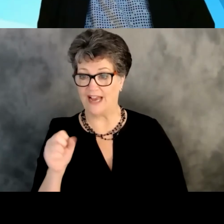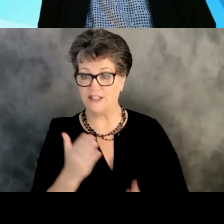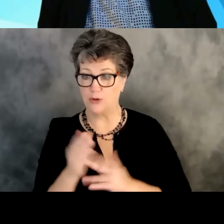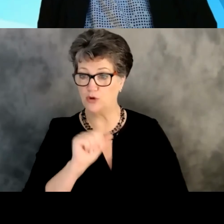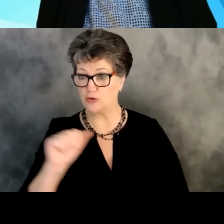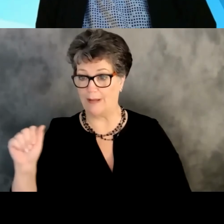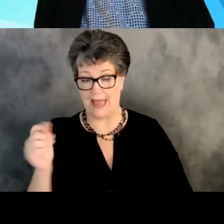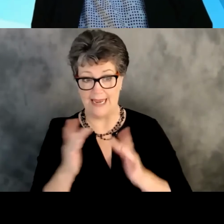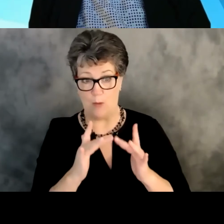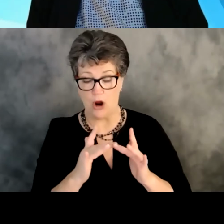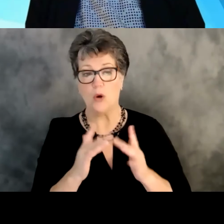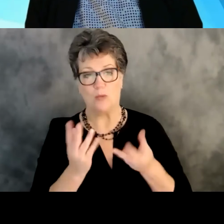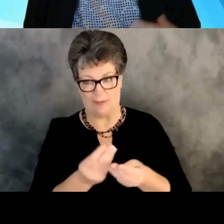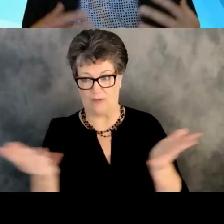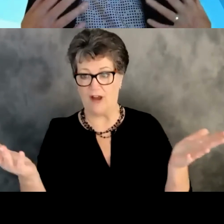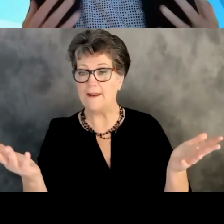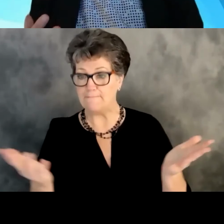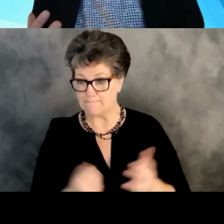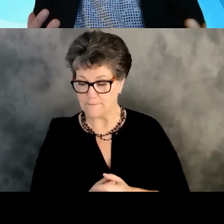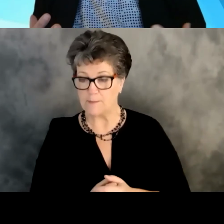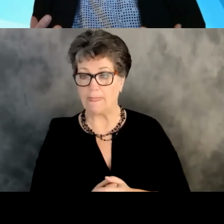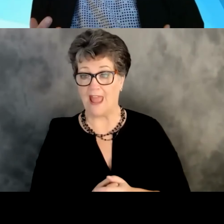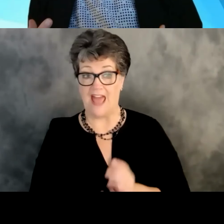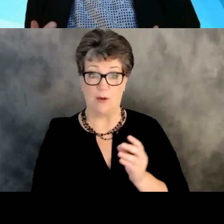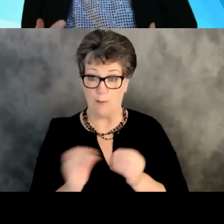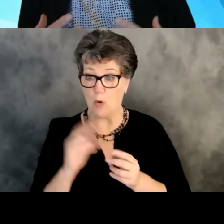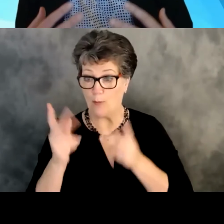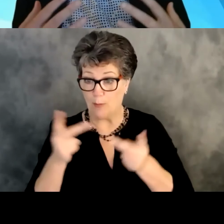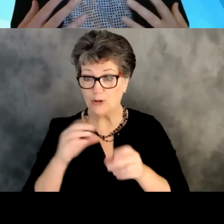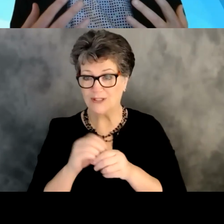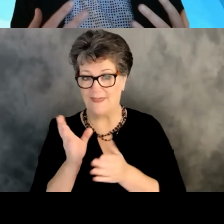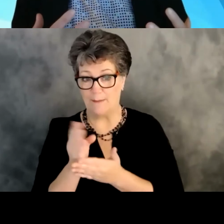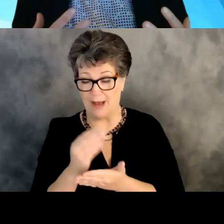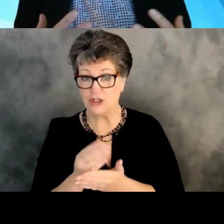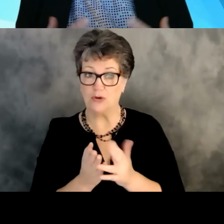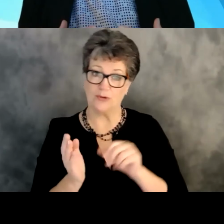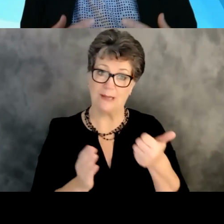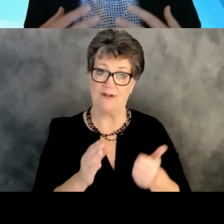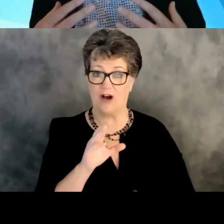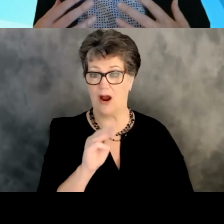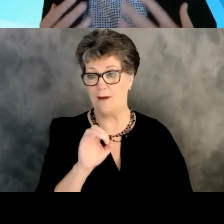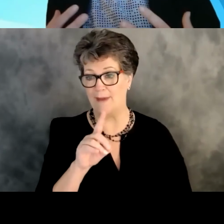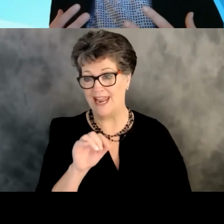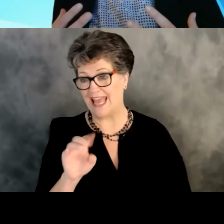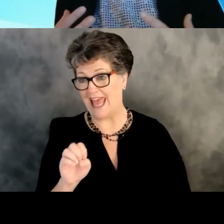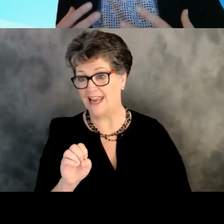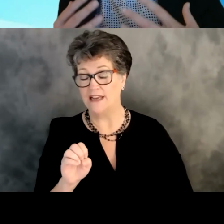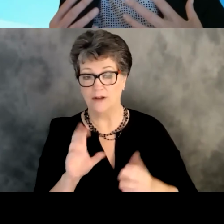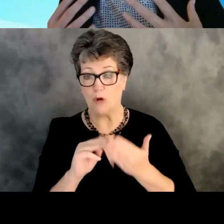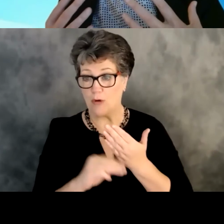network has been provided. There were more proposals in the budget to do it through some of our Medicaid programs, more proposals in the budget to